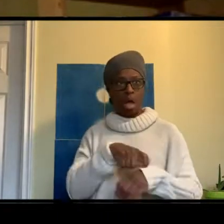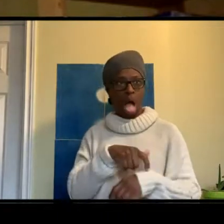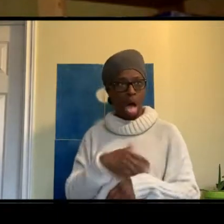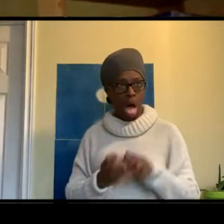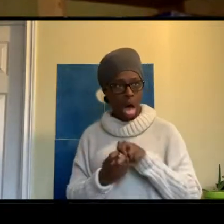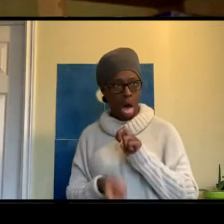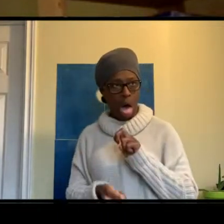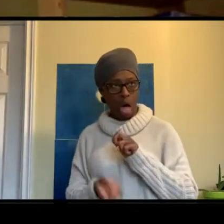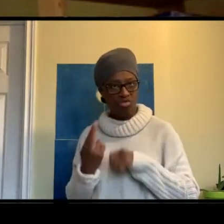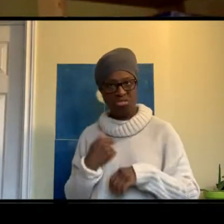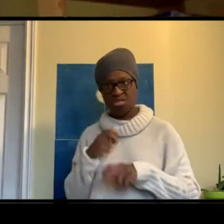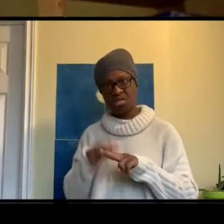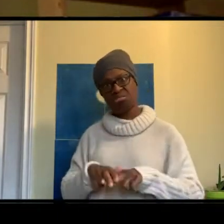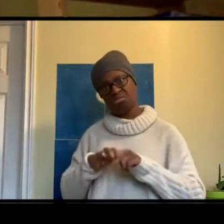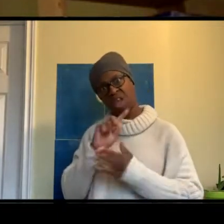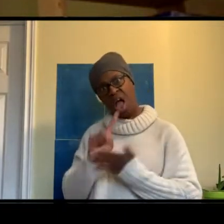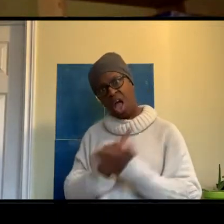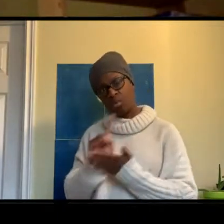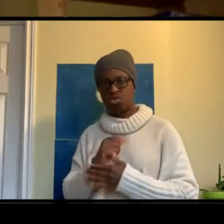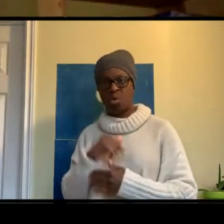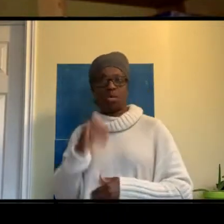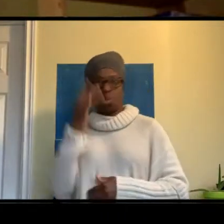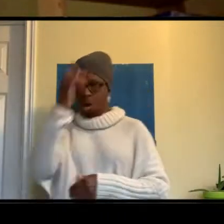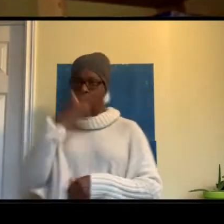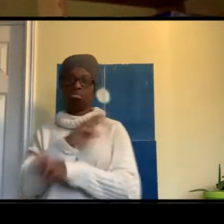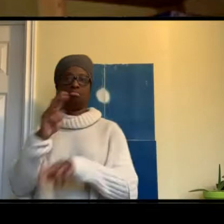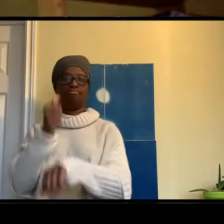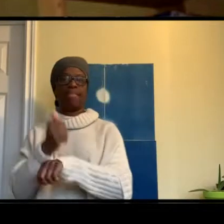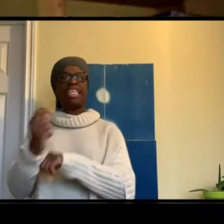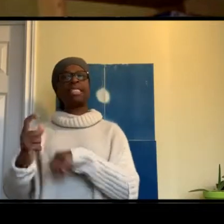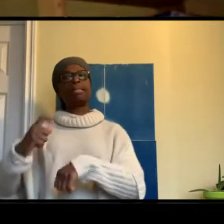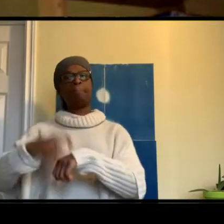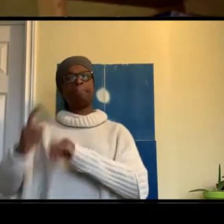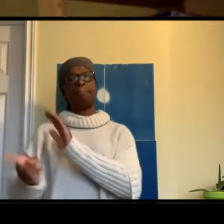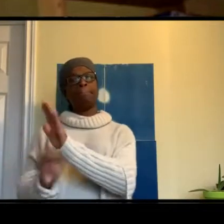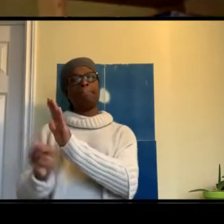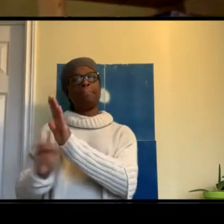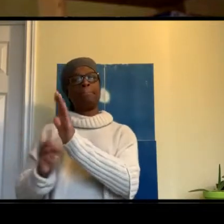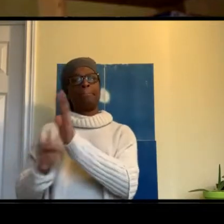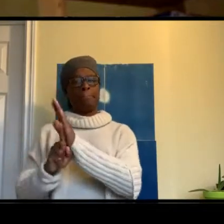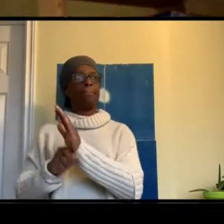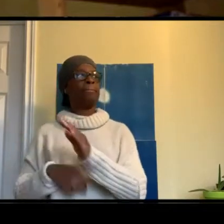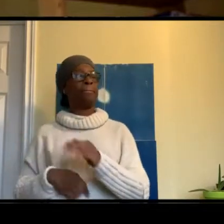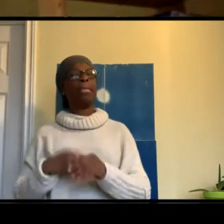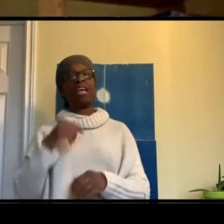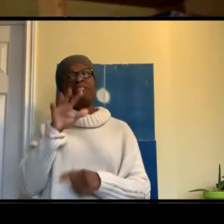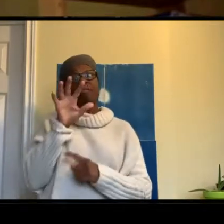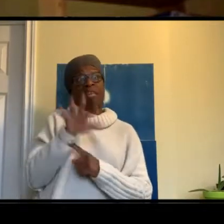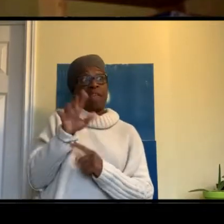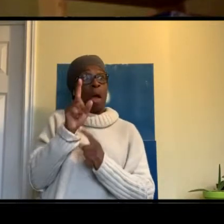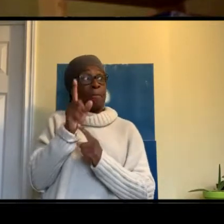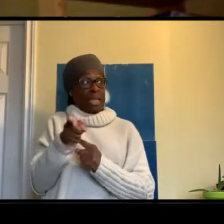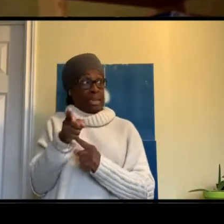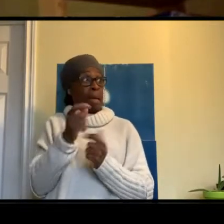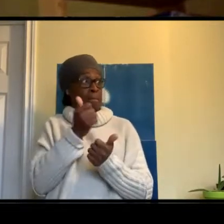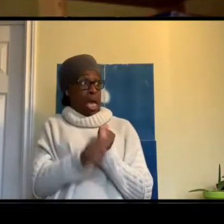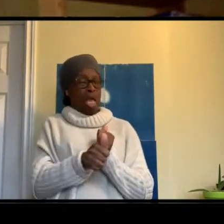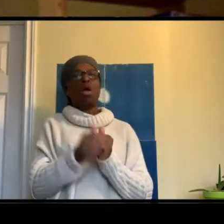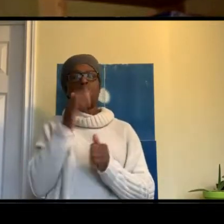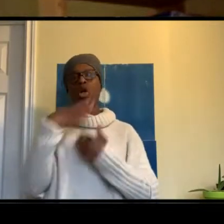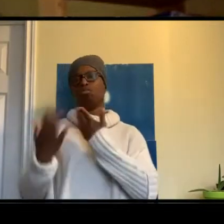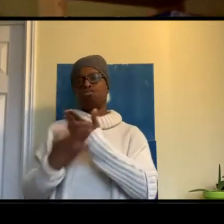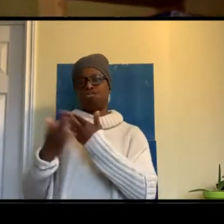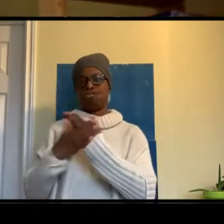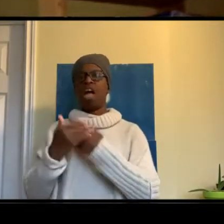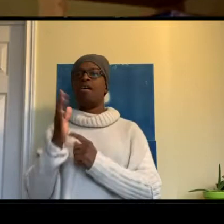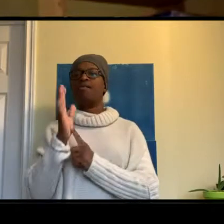like I said, every hour just get up and just move around a little bit. Remind yourself that, you're a human being, not just a human doing.